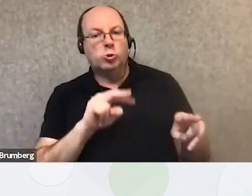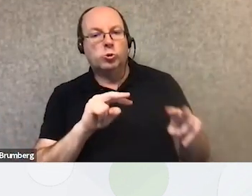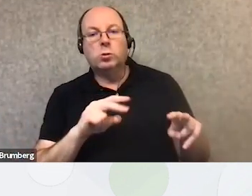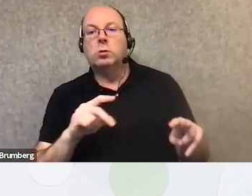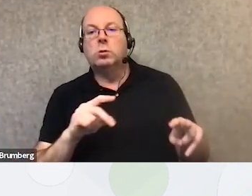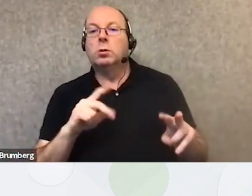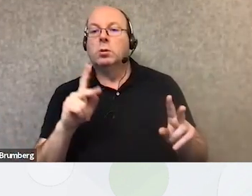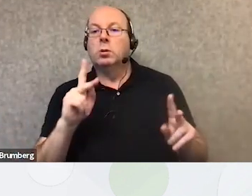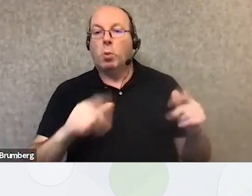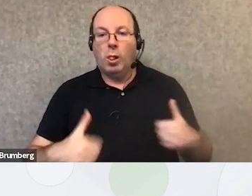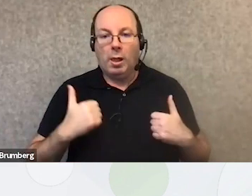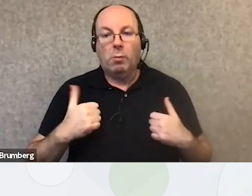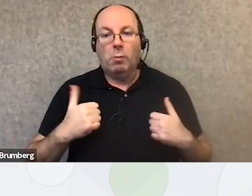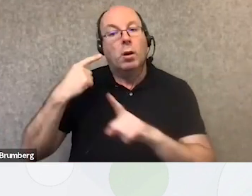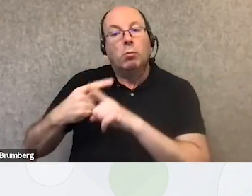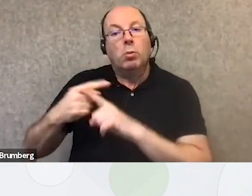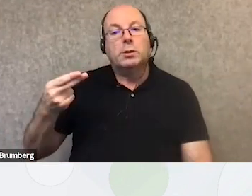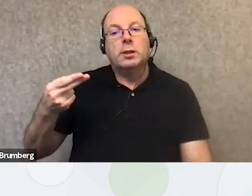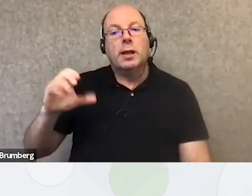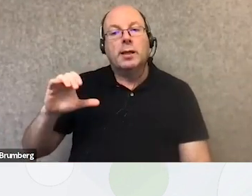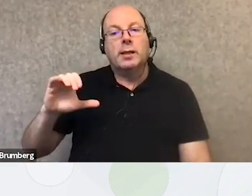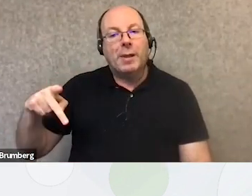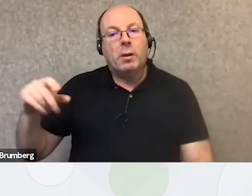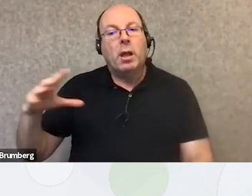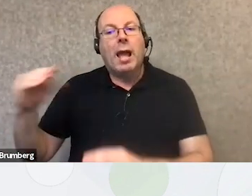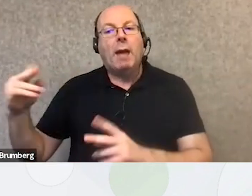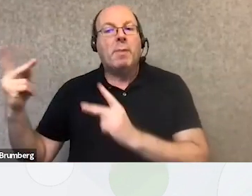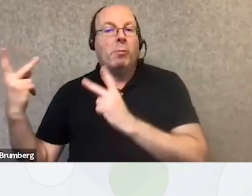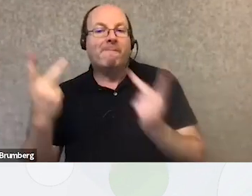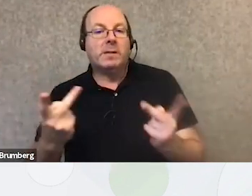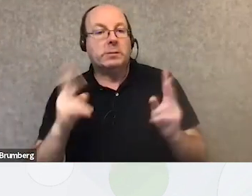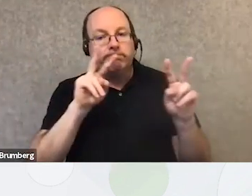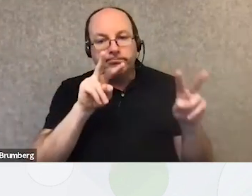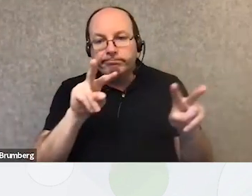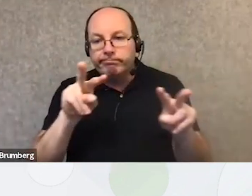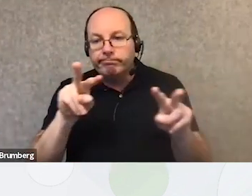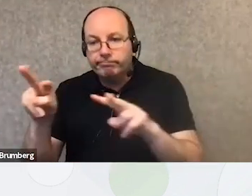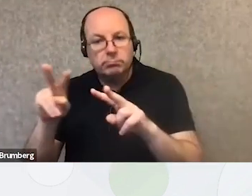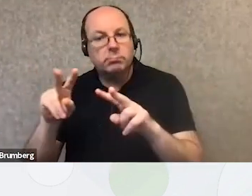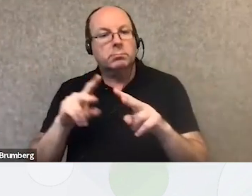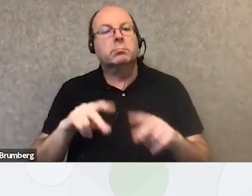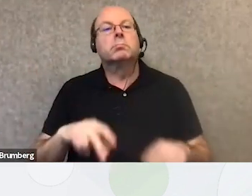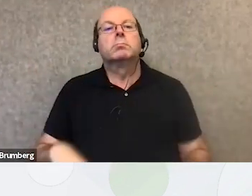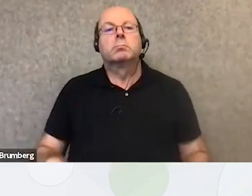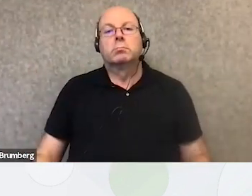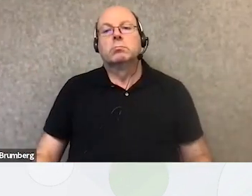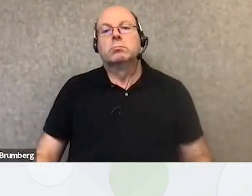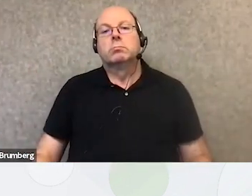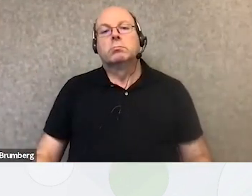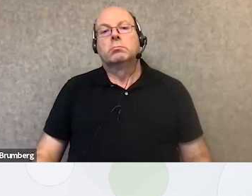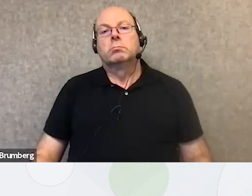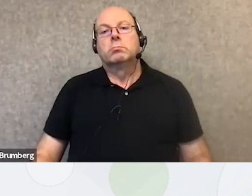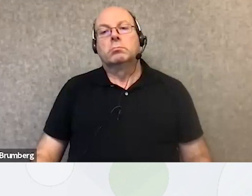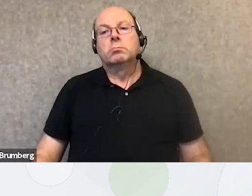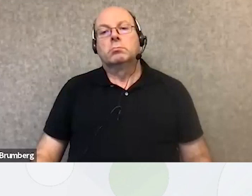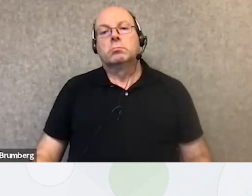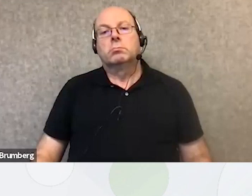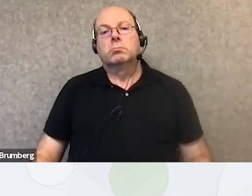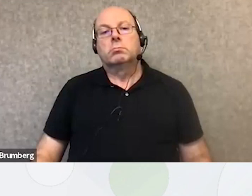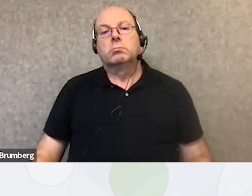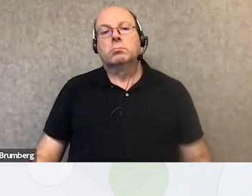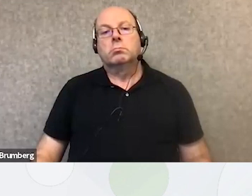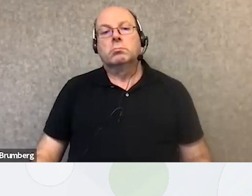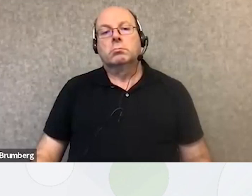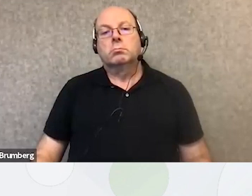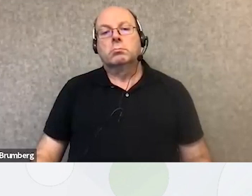but also for the healthcare personnel and visitors. And it's important to remember that symptoms in